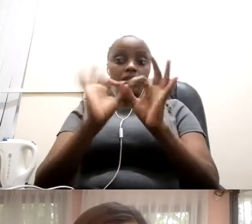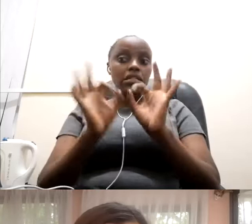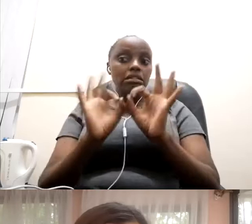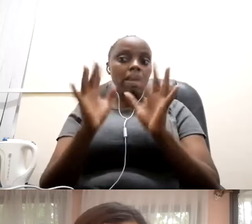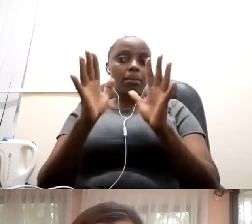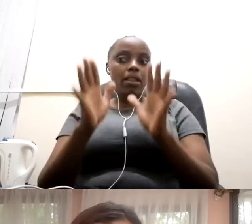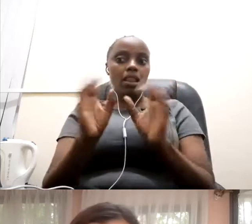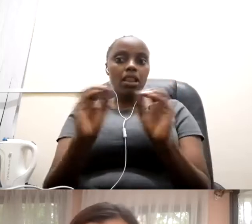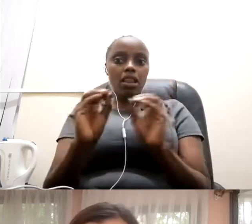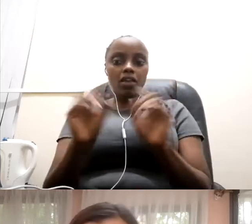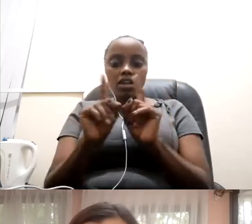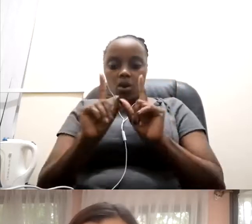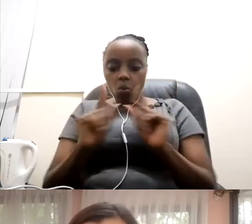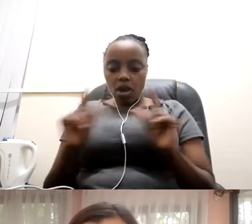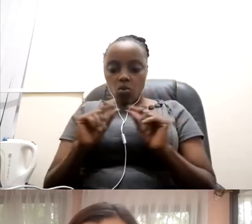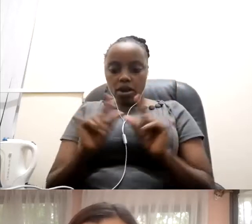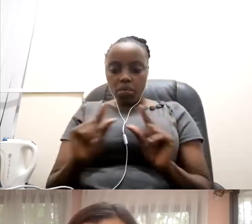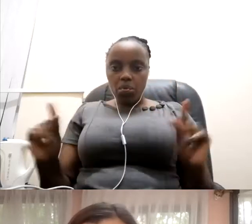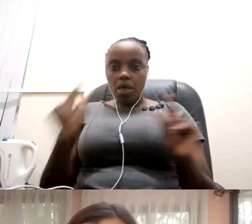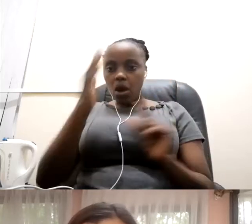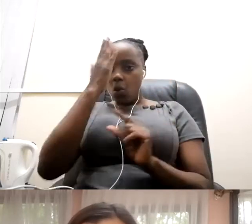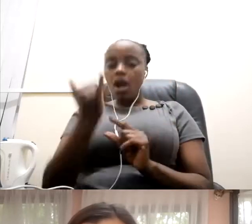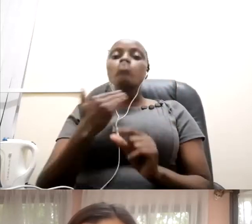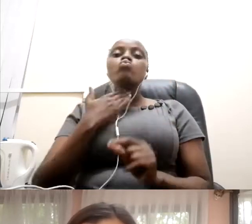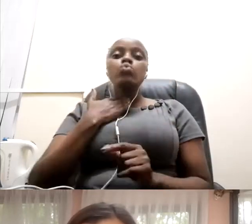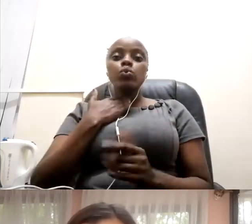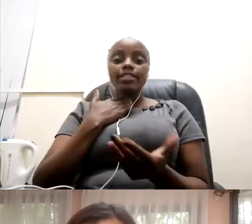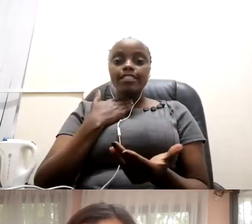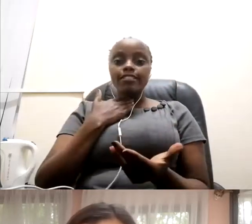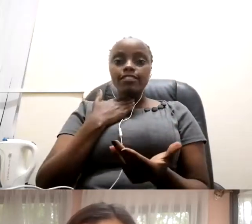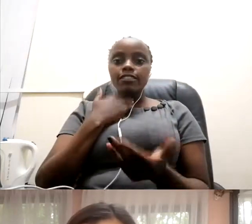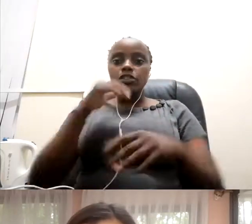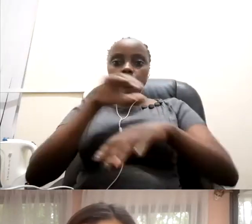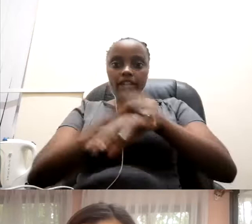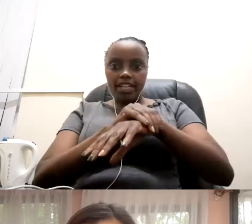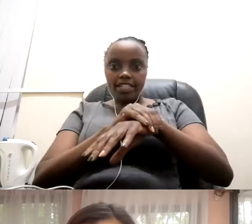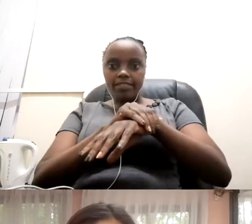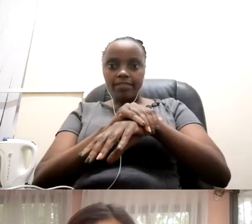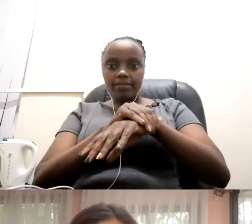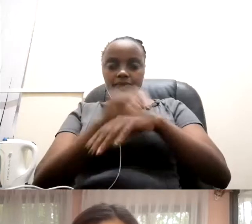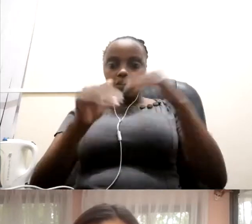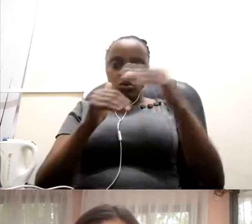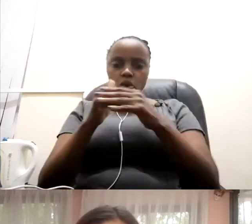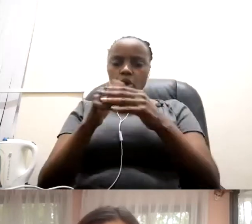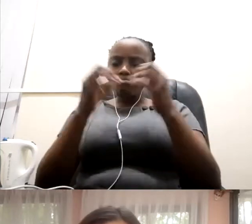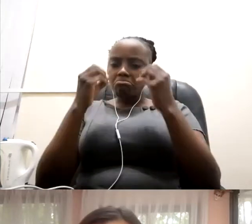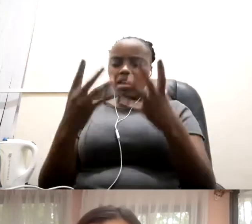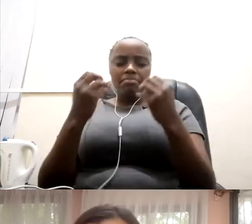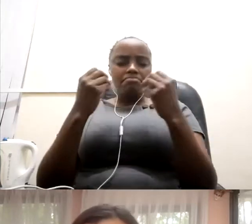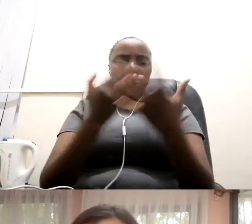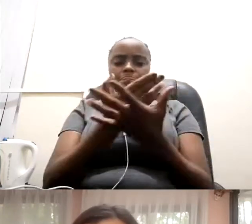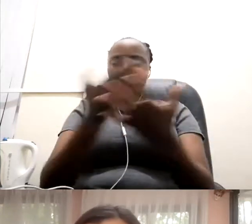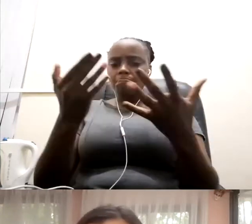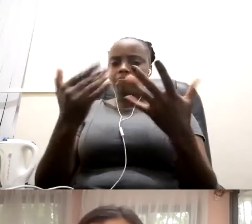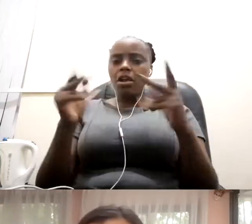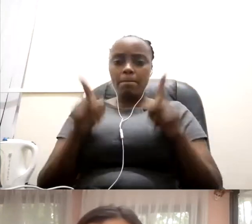closed captioning, but also because we really want to reach out to as many people as possible.